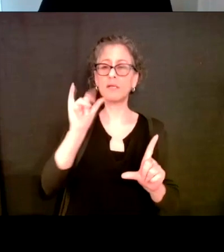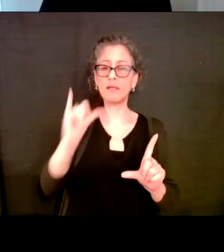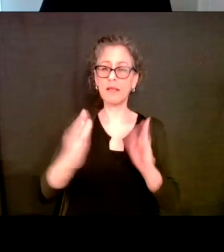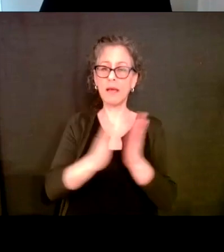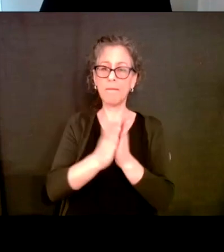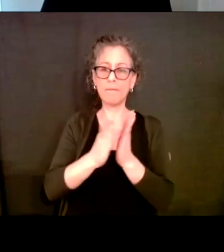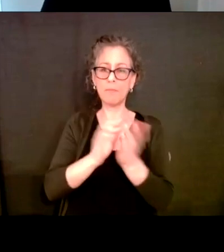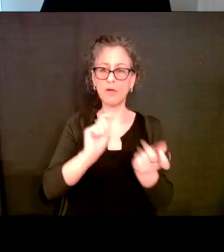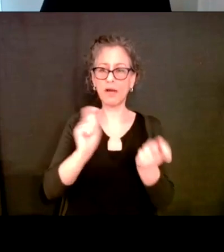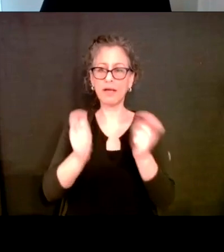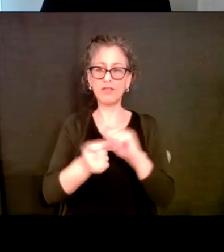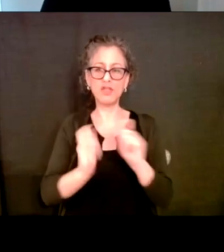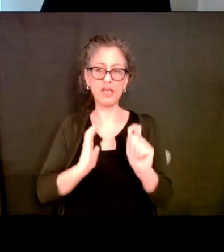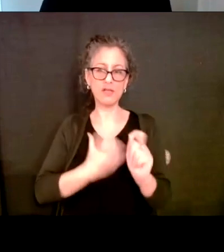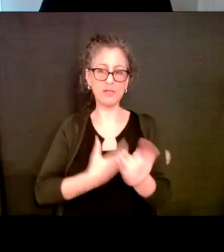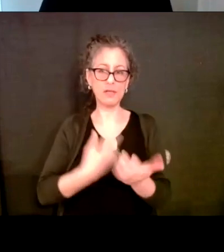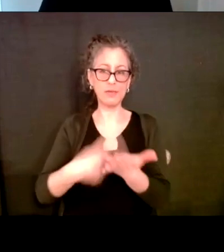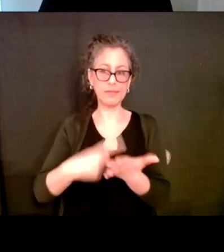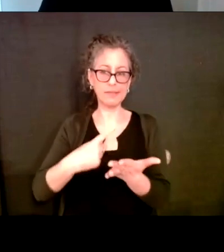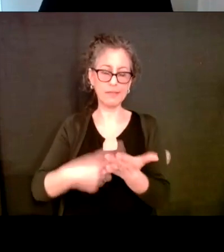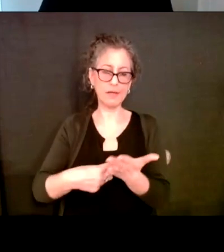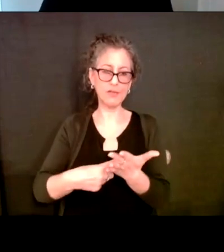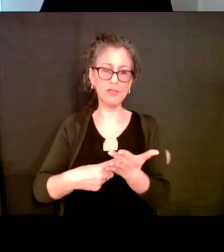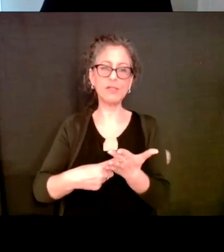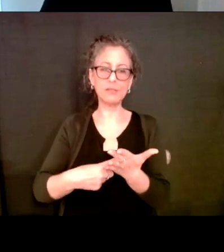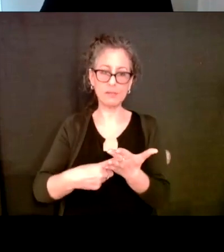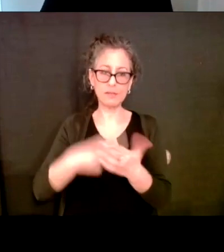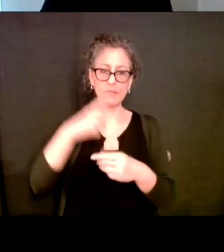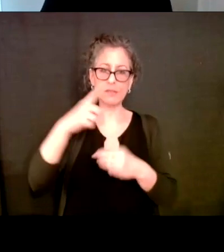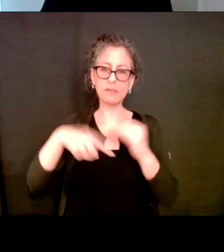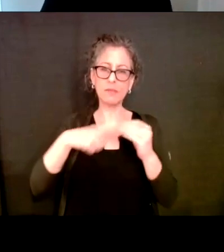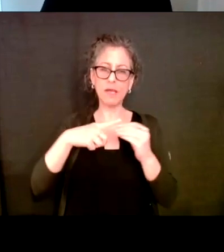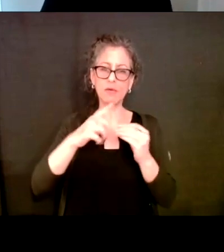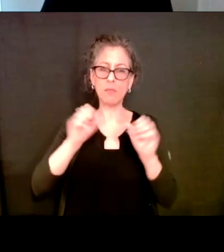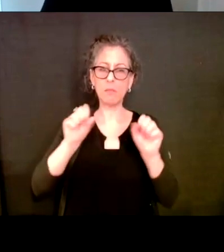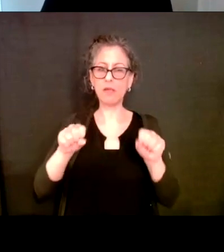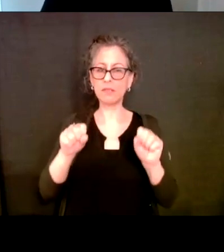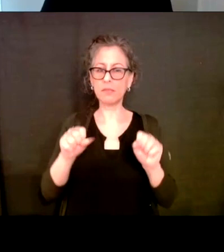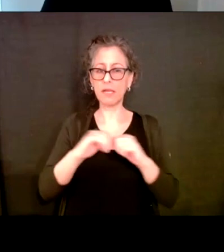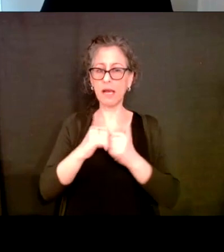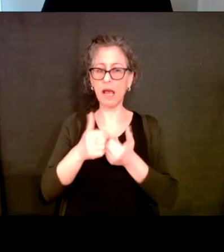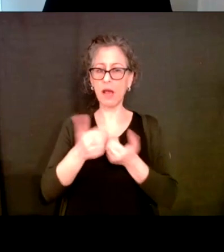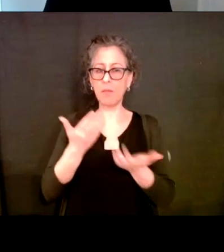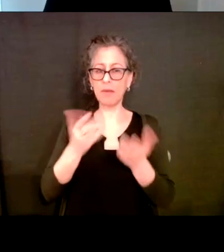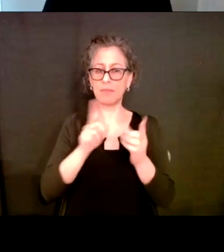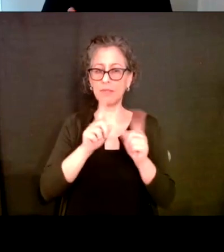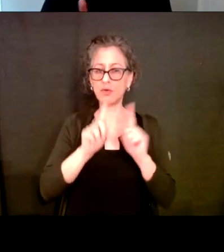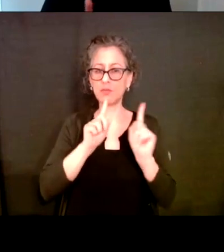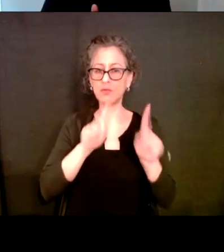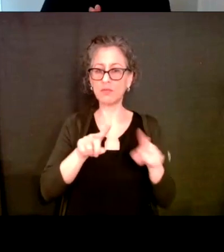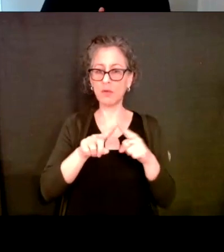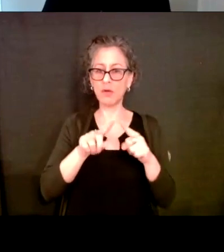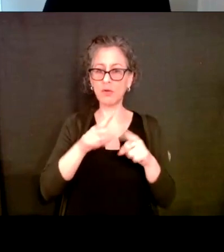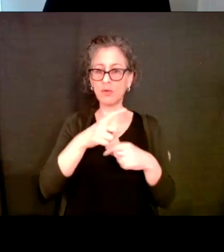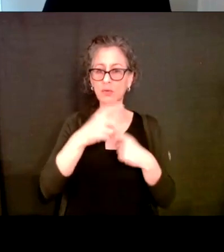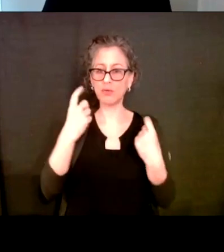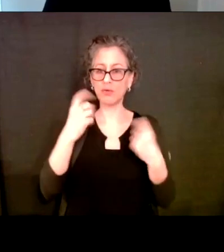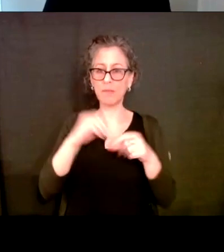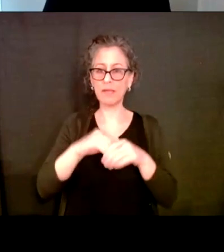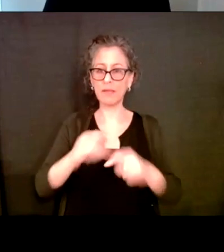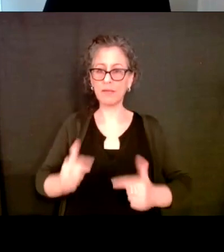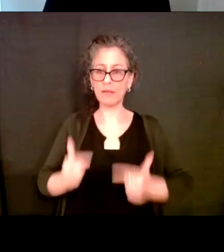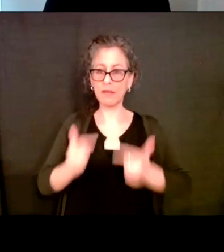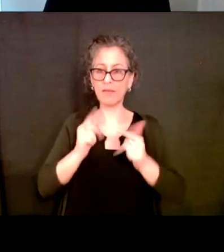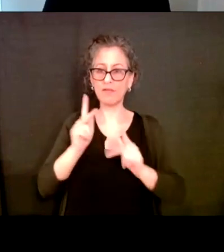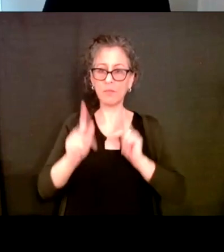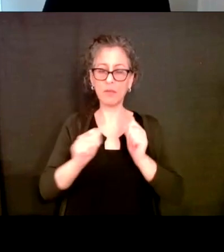shift our discussions in the department about the possibility of how we might respond to trauma in the lives of people with